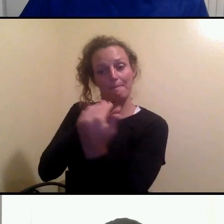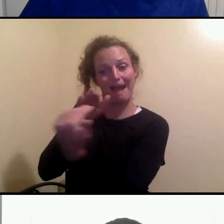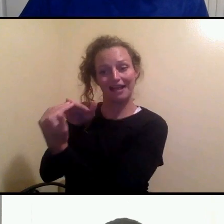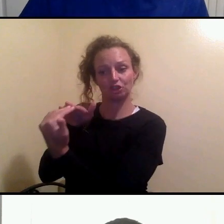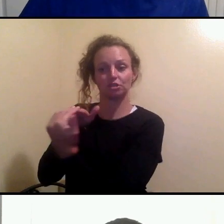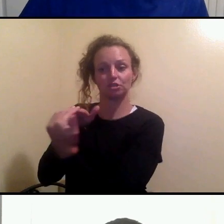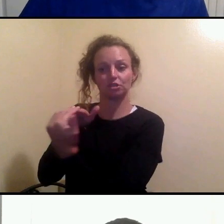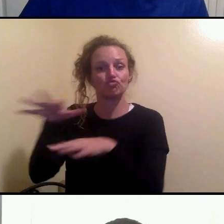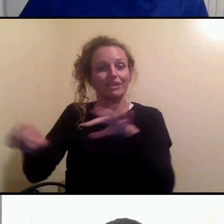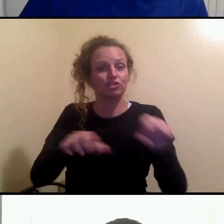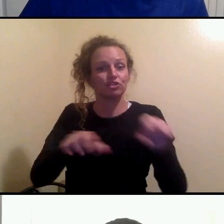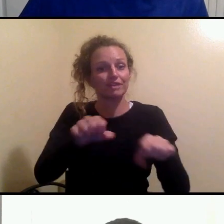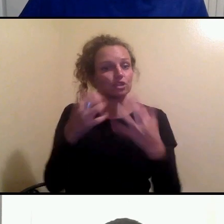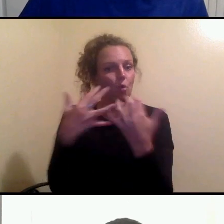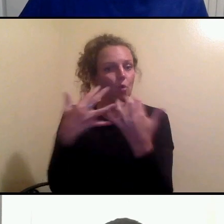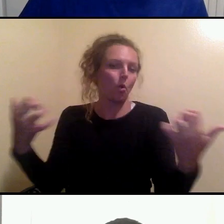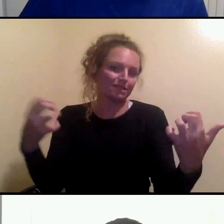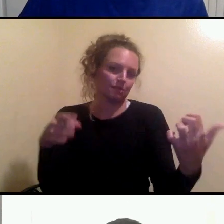So